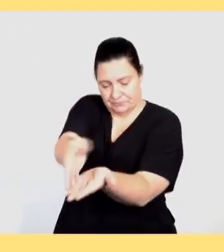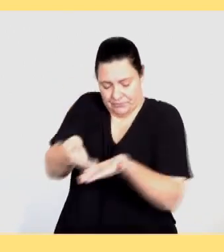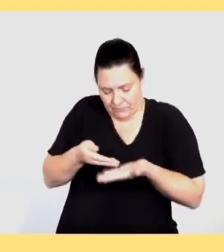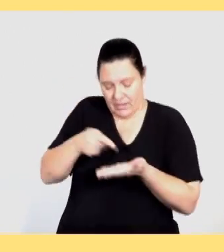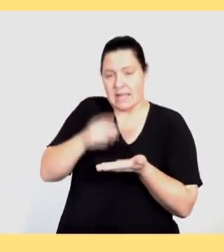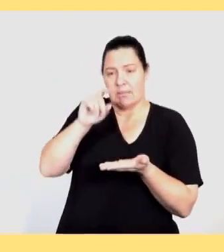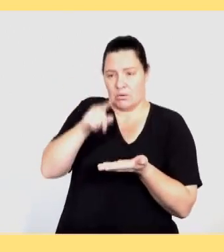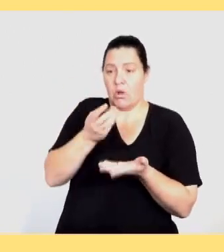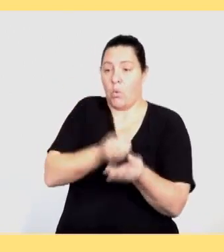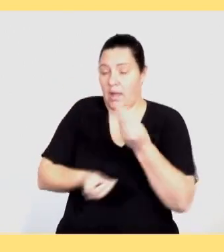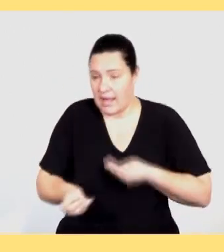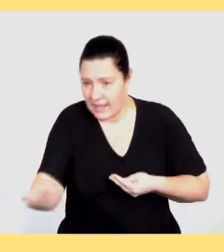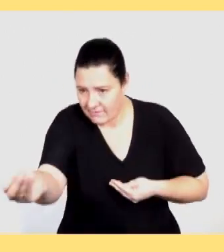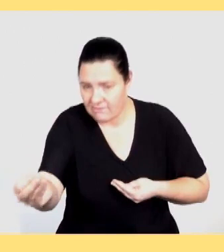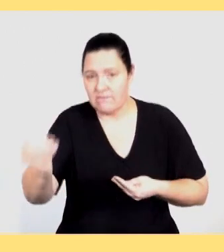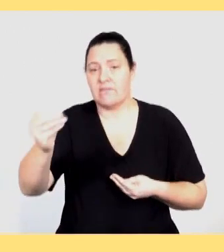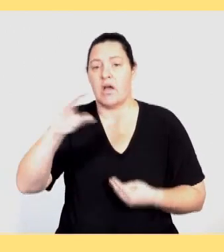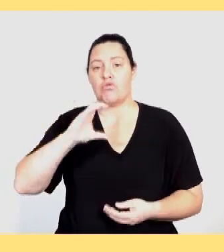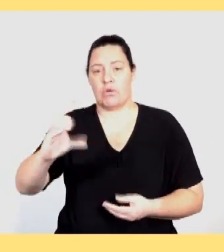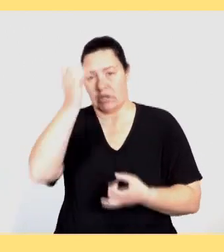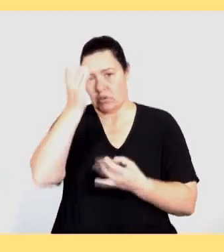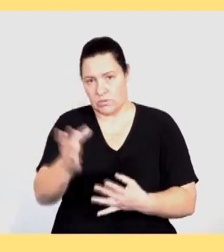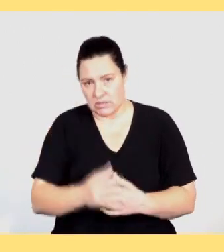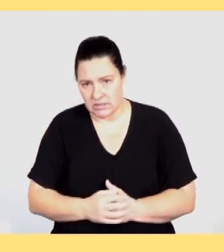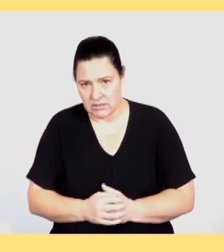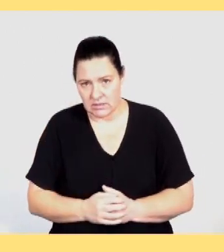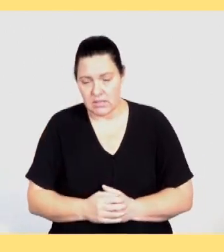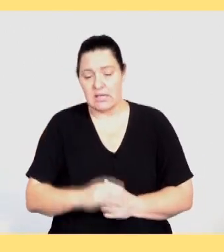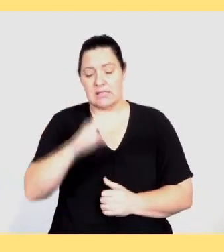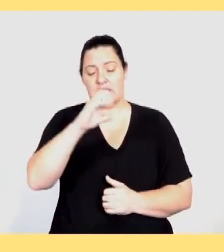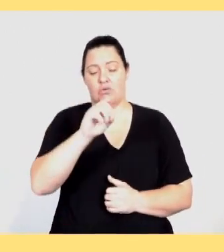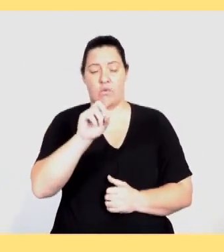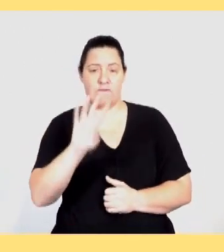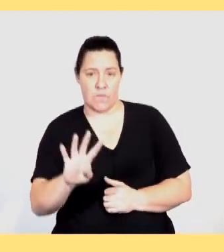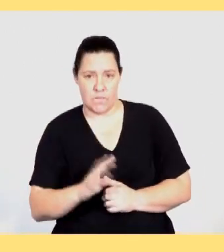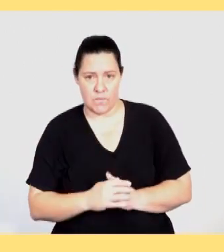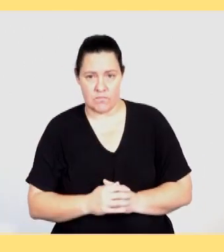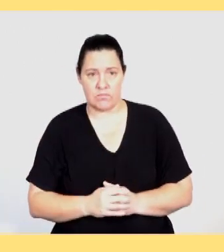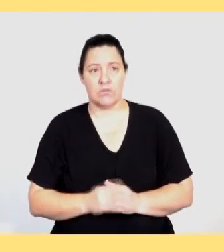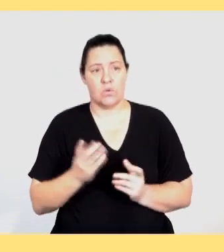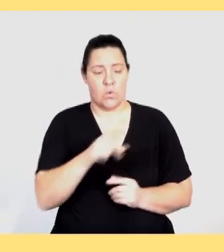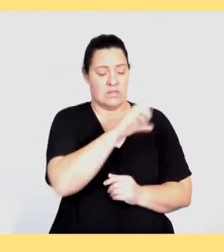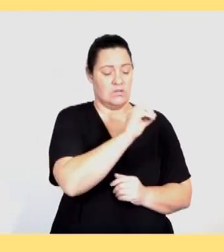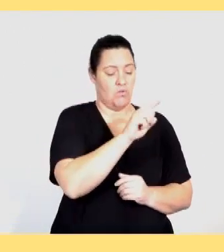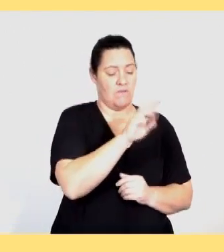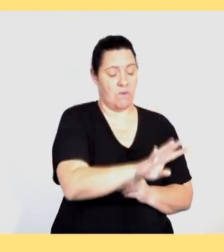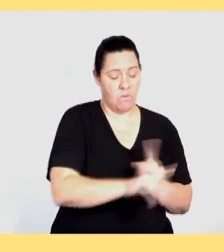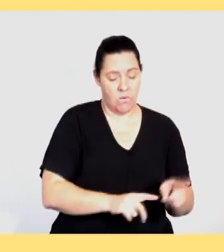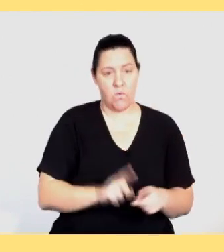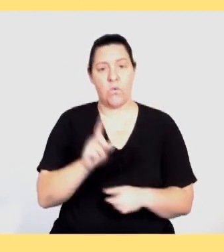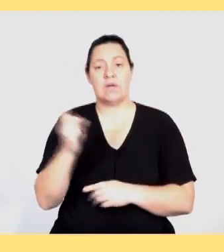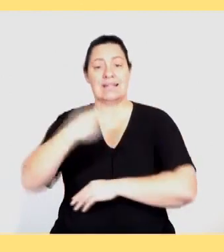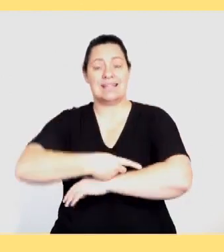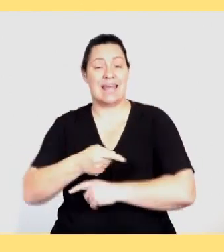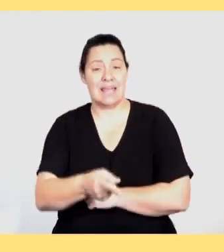with a debit note. And we issued a credit note, number 014. So here, 014,